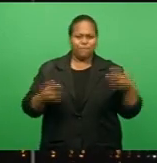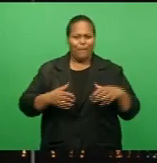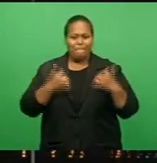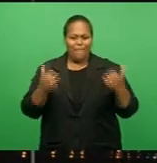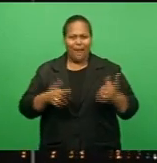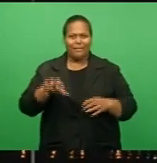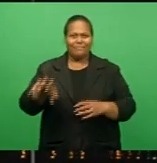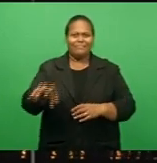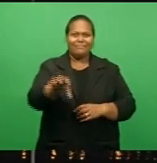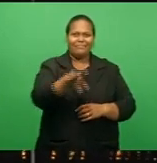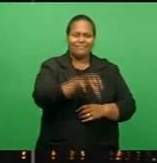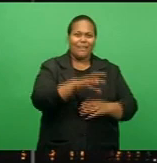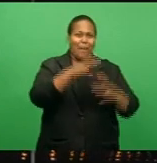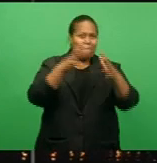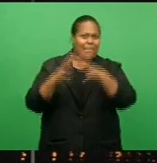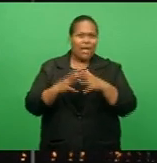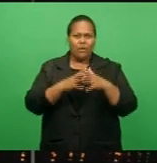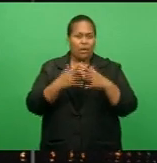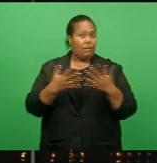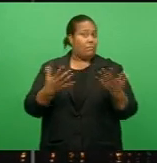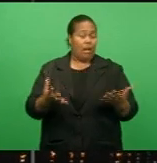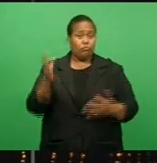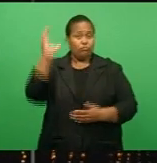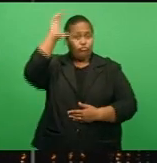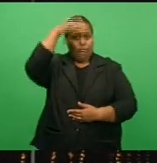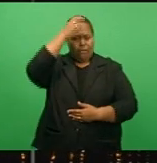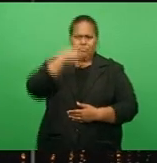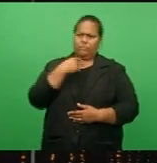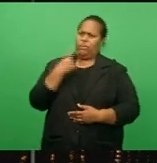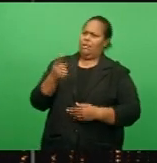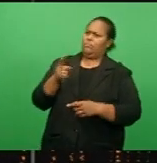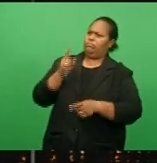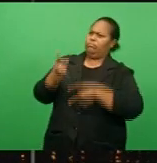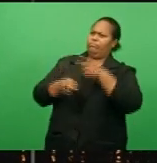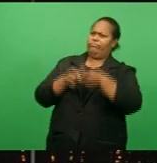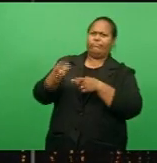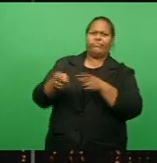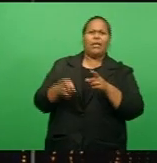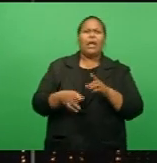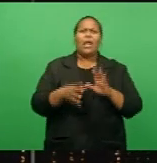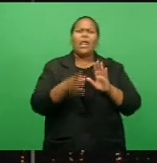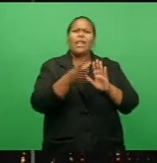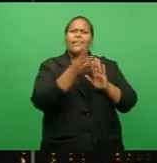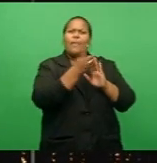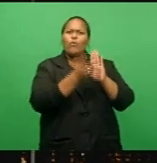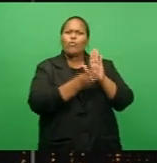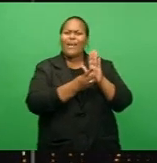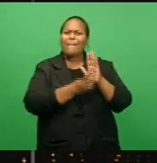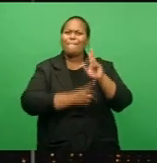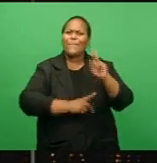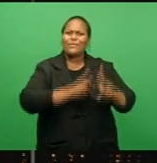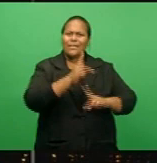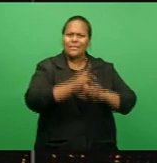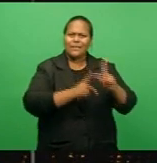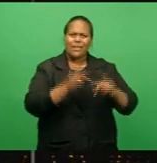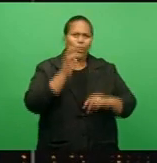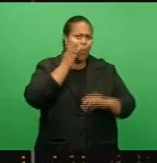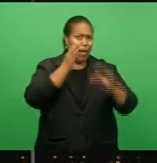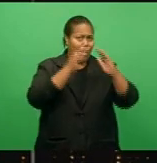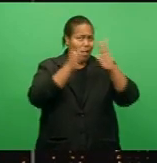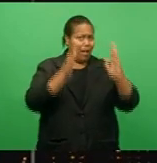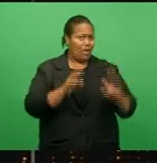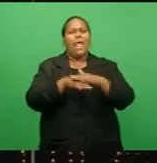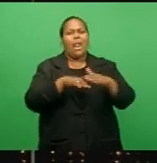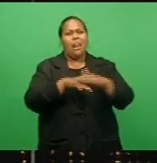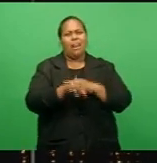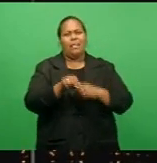Donald Trump launched an extraordinary assault on the country's democratic process from the White House, falsely claiming the election was being stolen